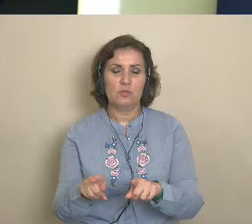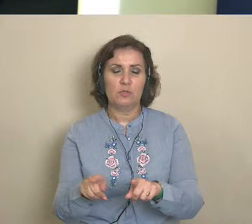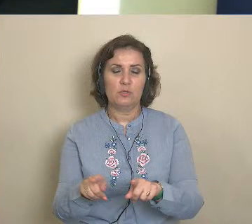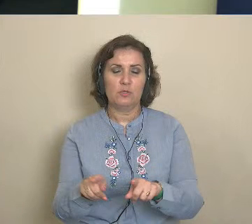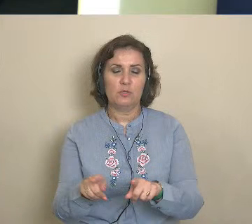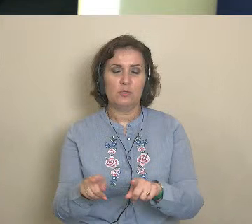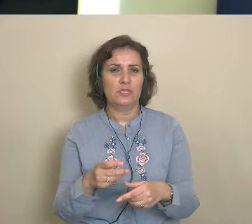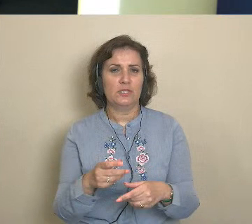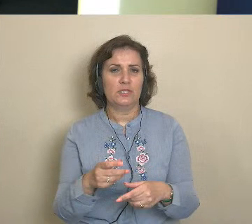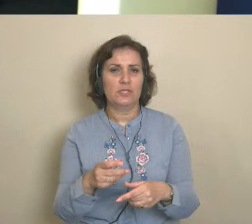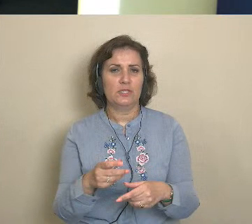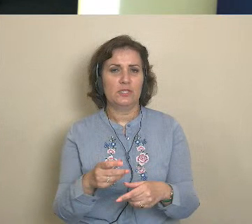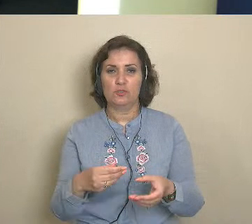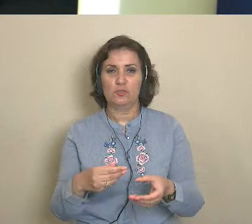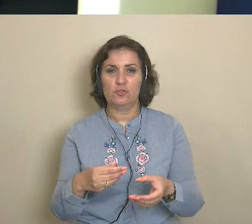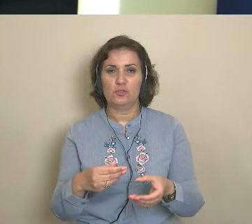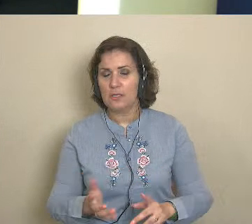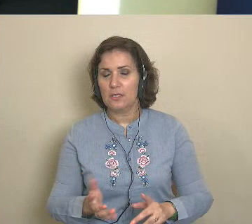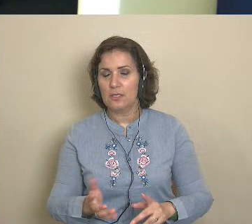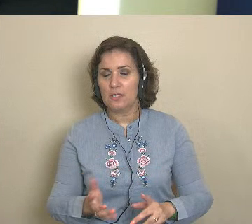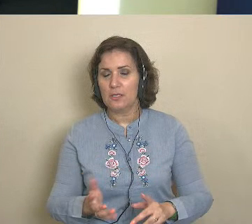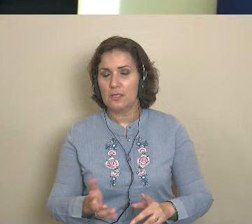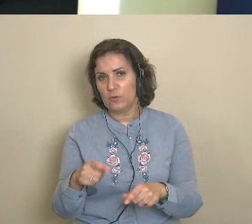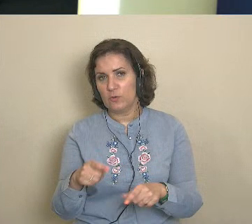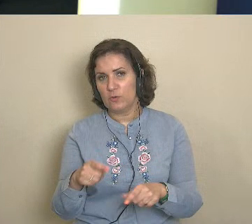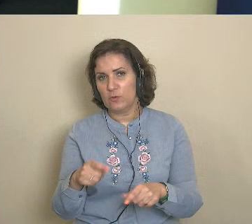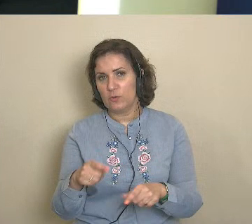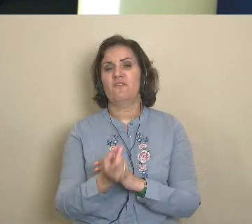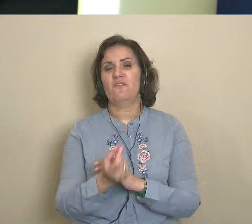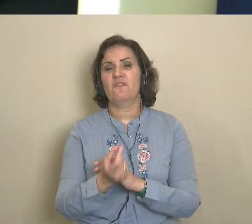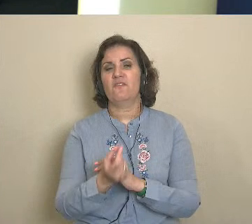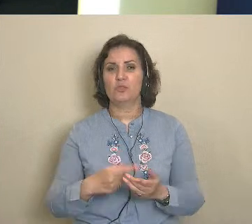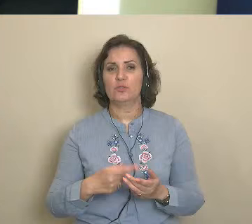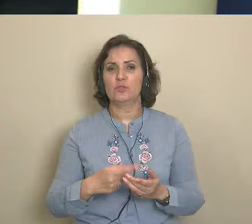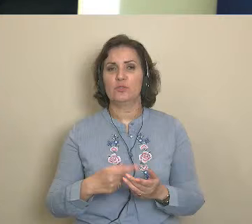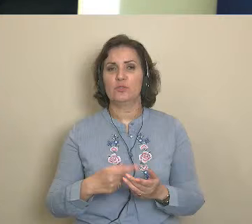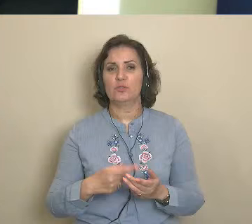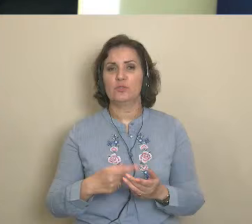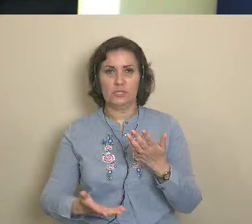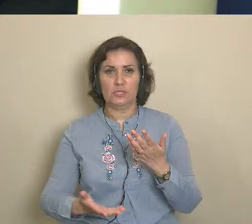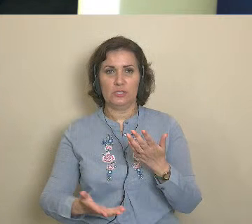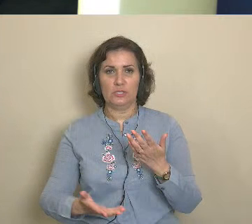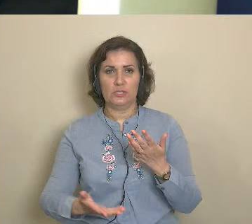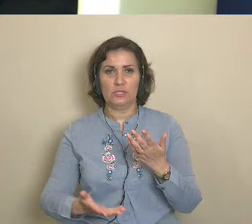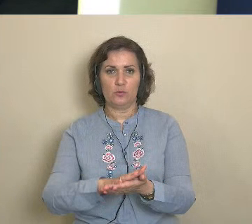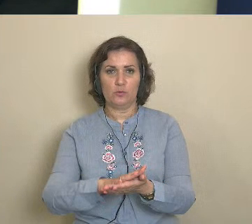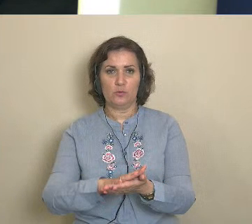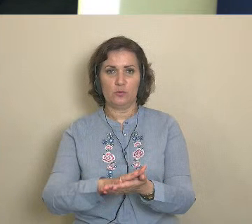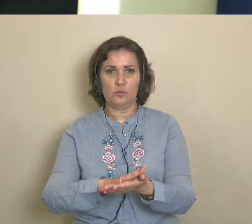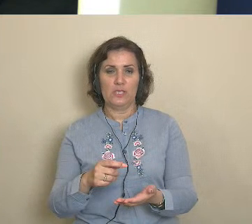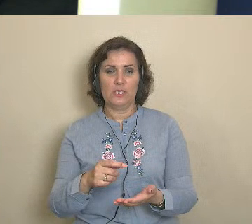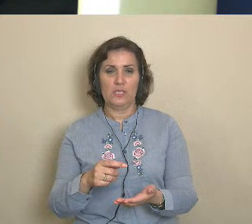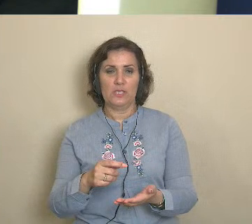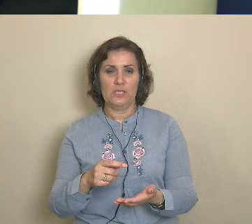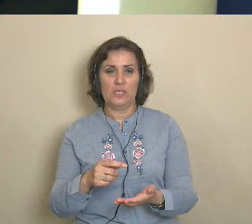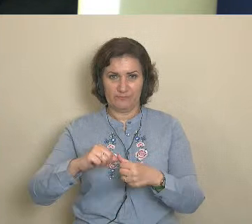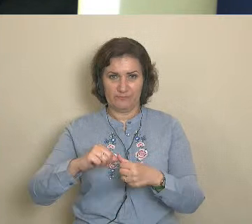issues. Are we giving this opportunity or not? And if we do provide these opportunities, so if these